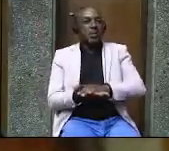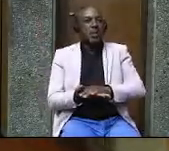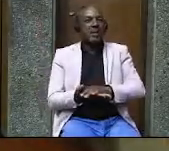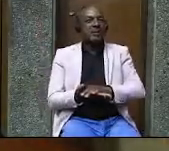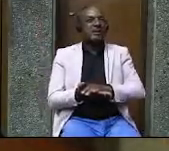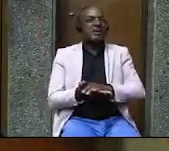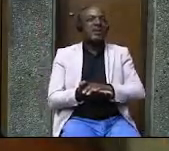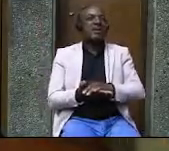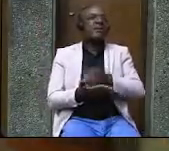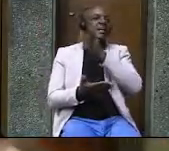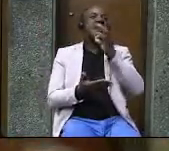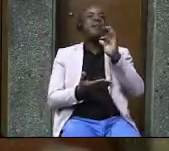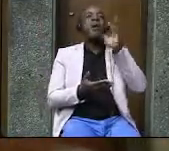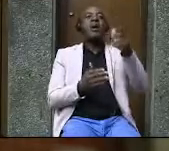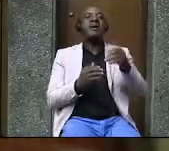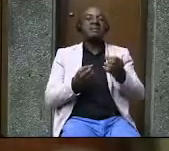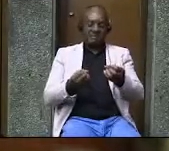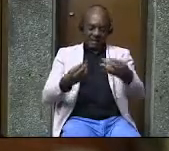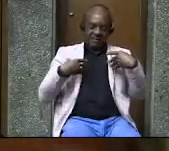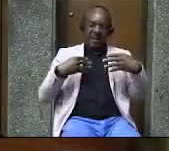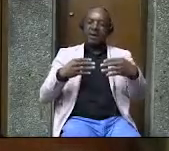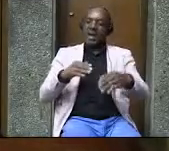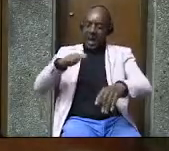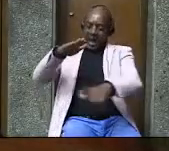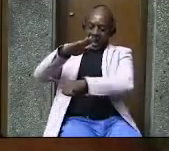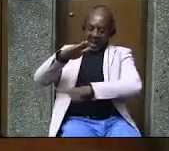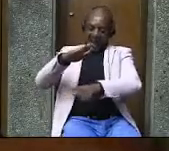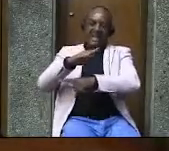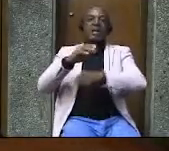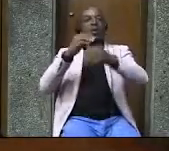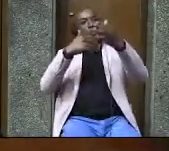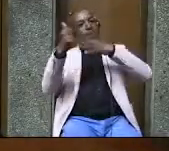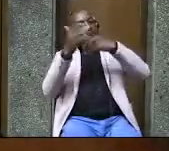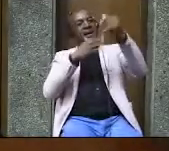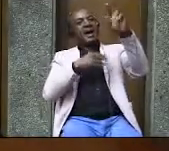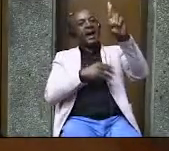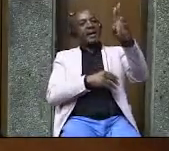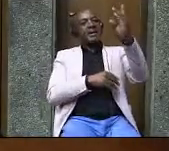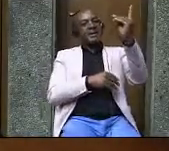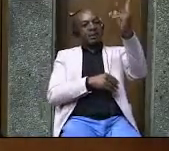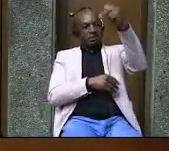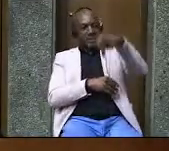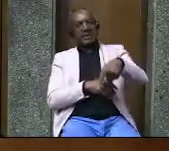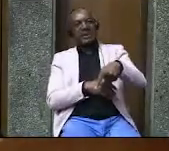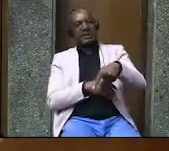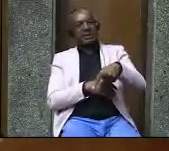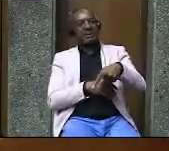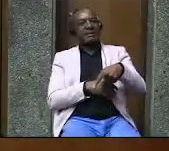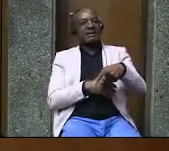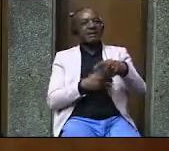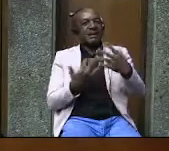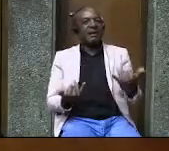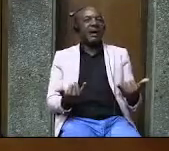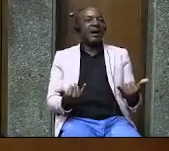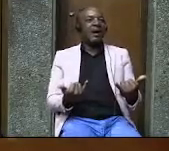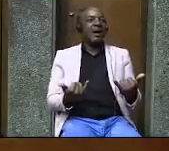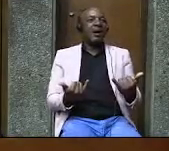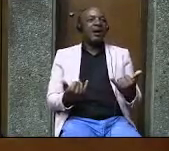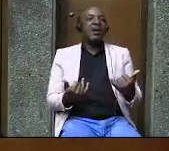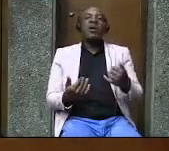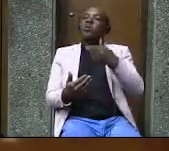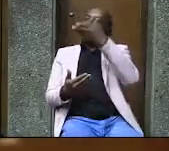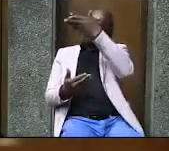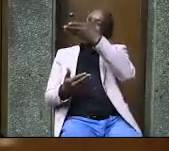bathi bazosinika iy'tende kodwa sanikwa amaflat umhlaba wethu udliwe abantu singabazi osebiketlong kwakhiwa ama-bond